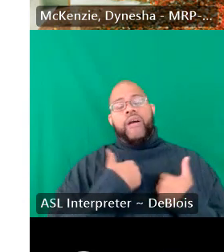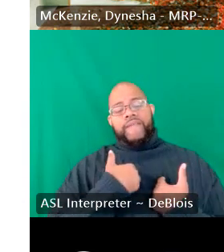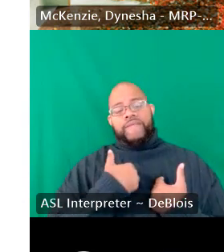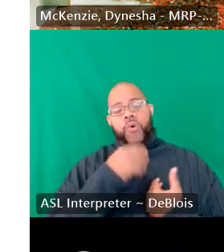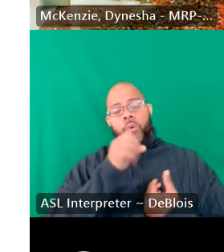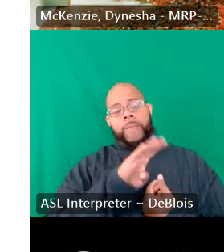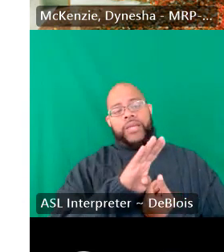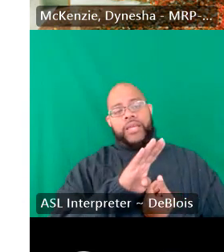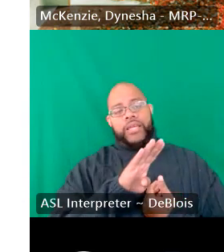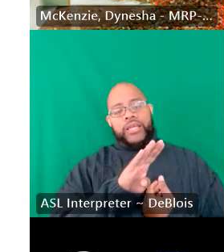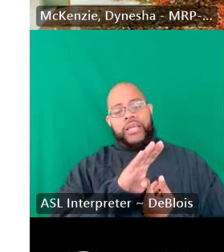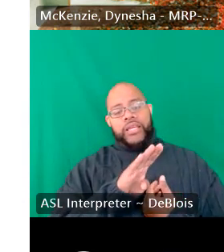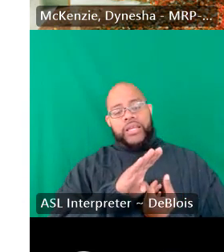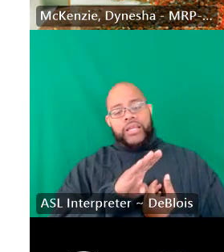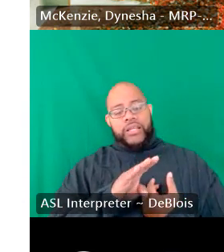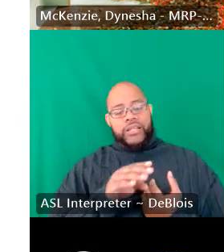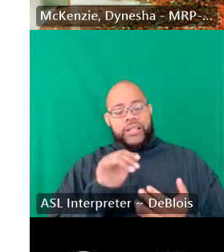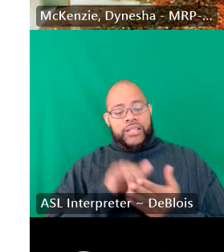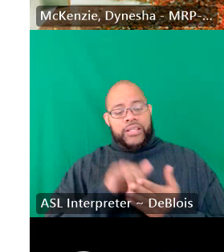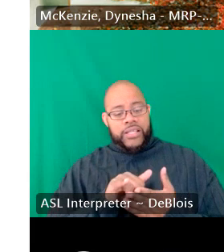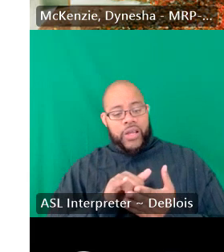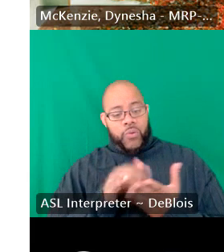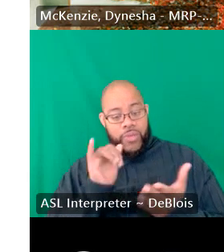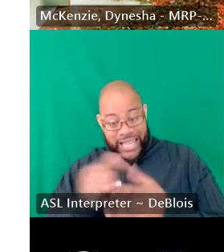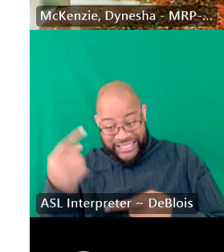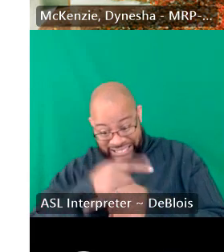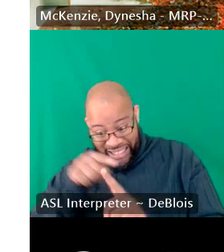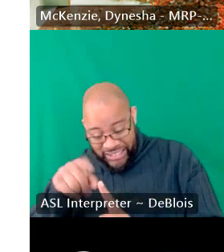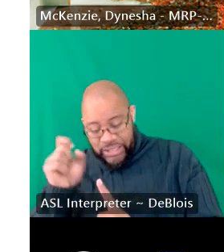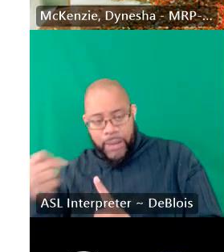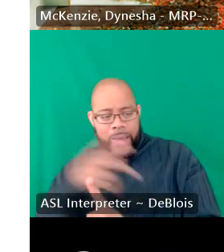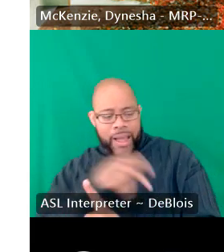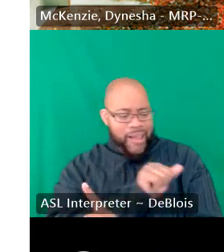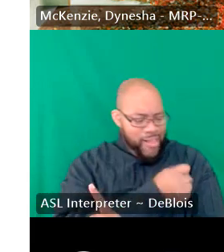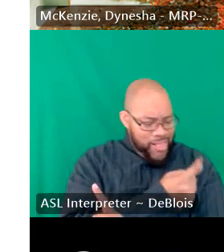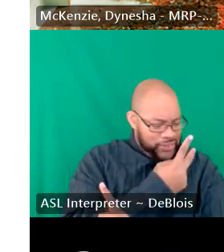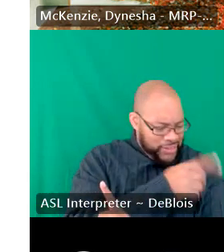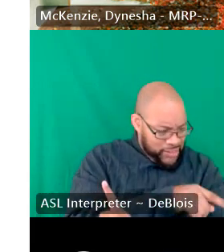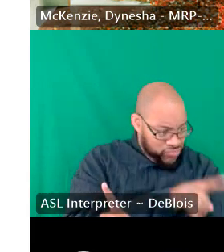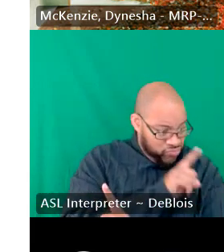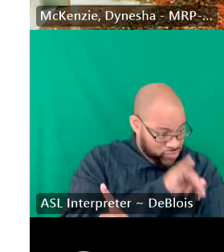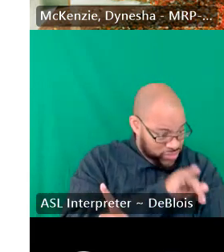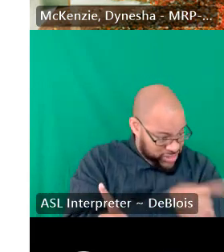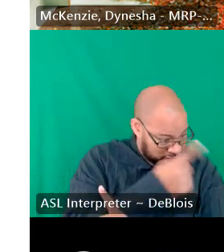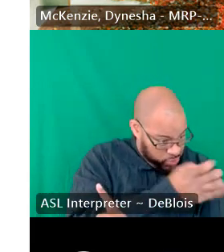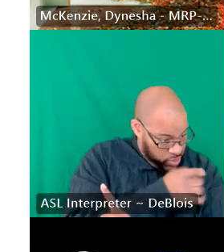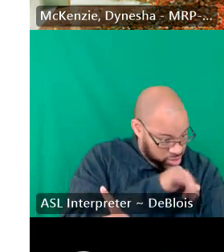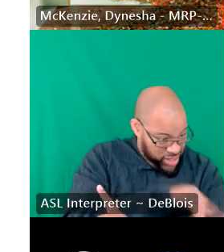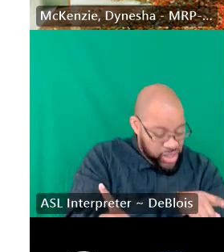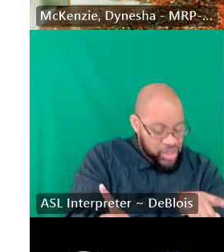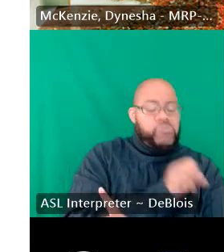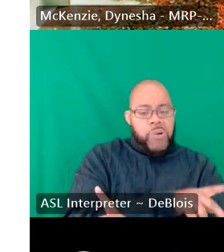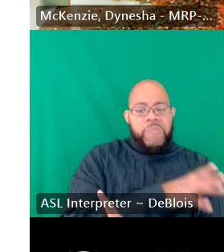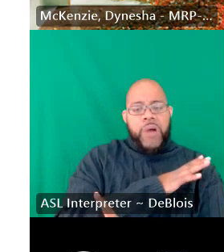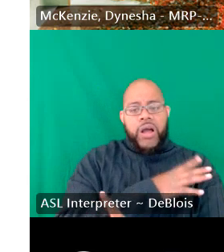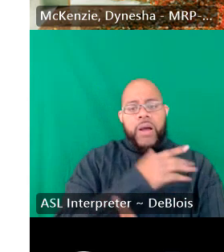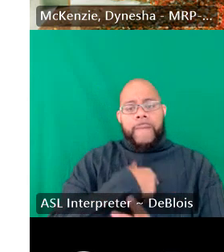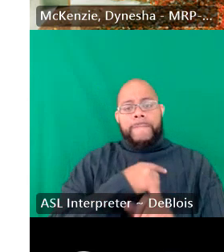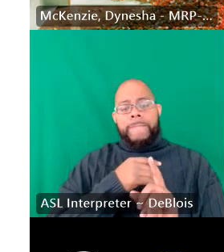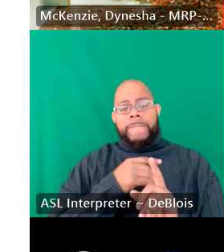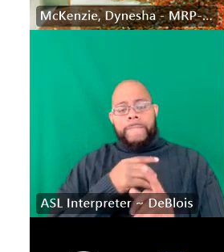OMB wants it by this date. You get to go back into A11 and check and see, oh, is that really the date they want it? Okay, here's when my end of